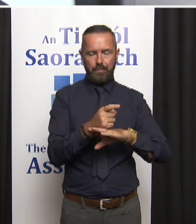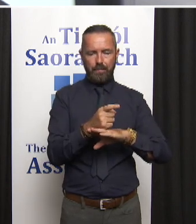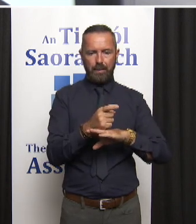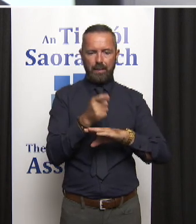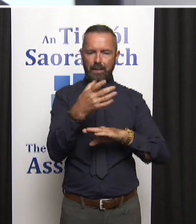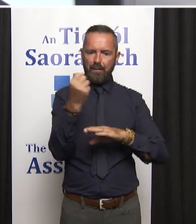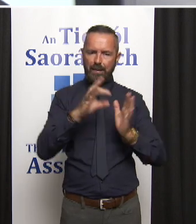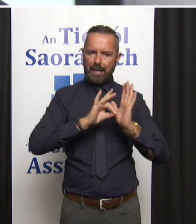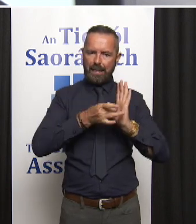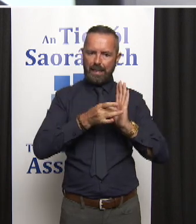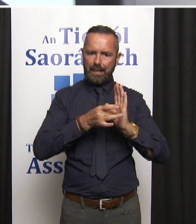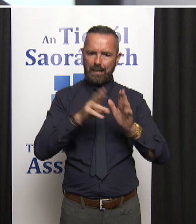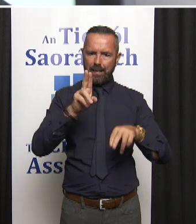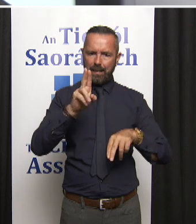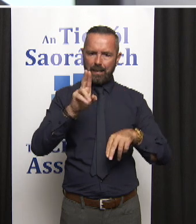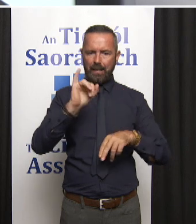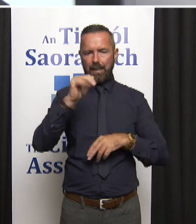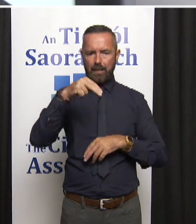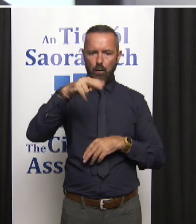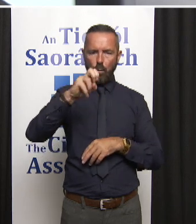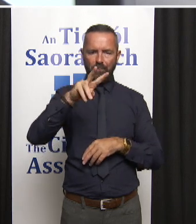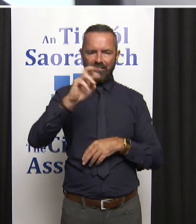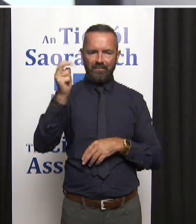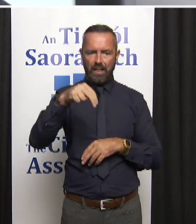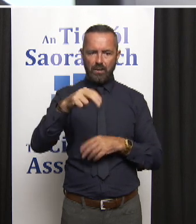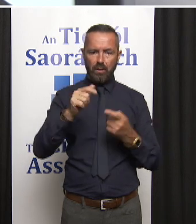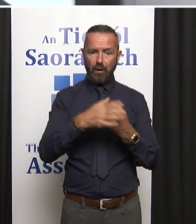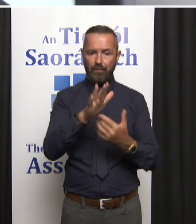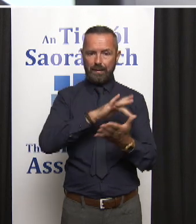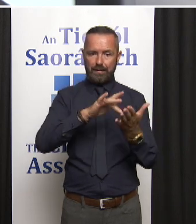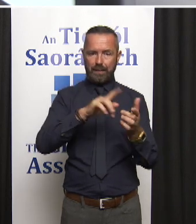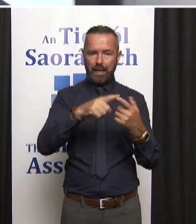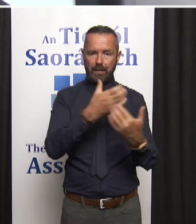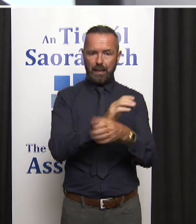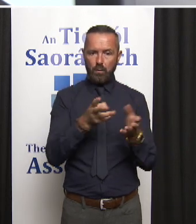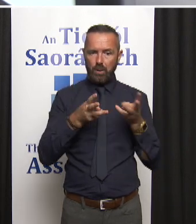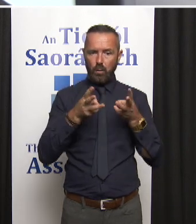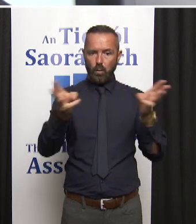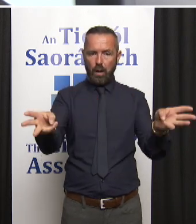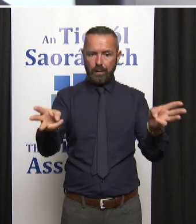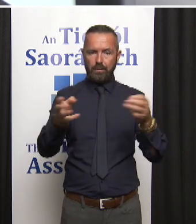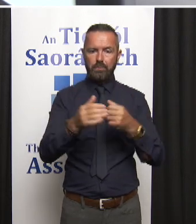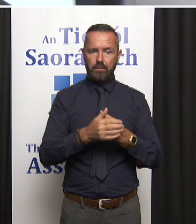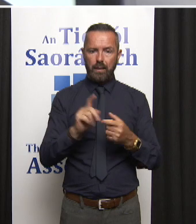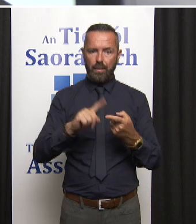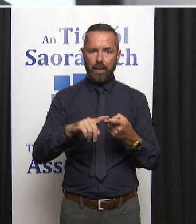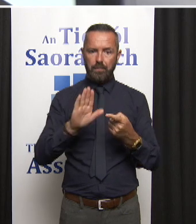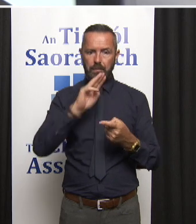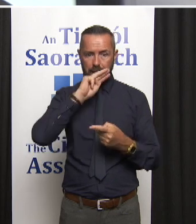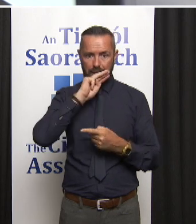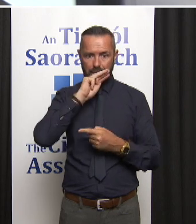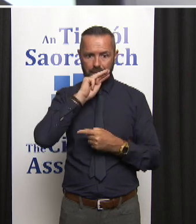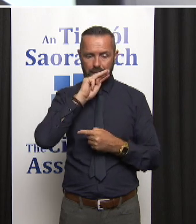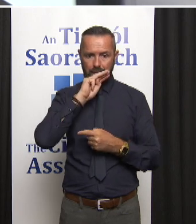innovation of the introduction of a city and county-wide structure that's elected to hold the directly elected mayor to account. So they're elected